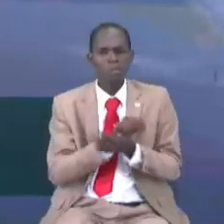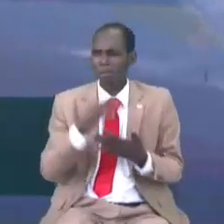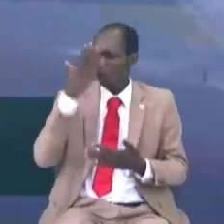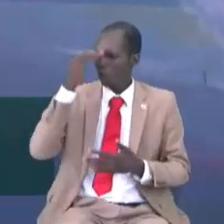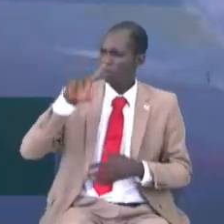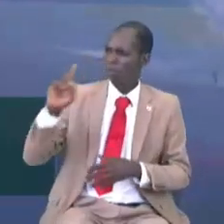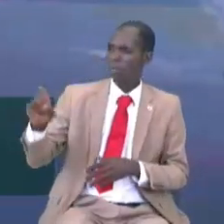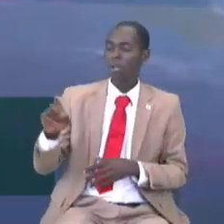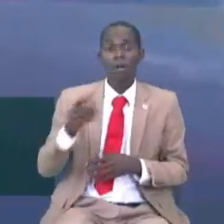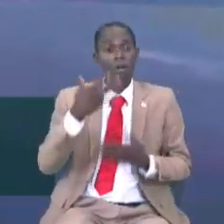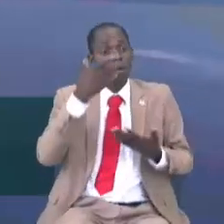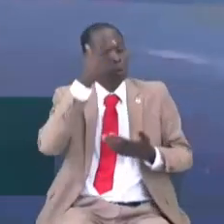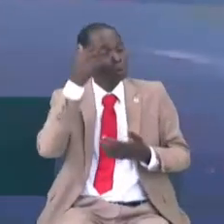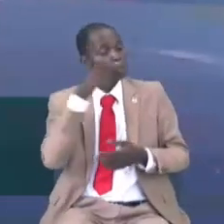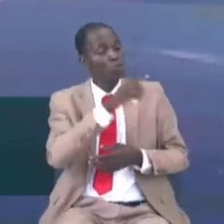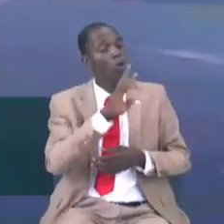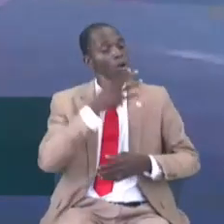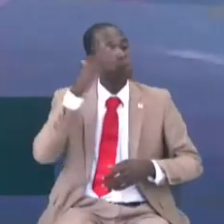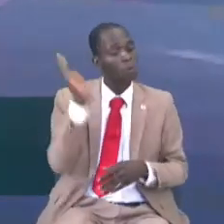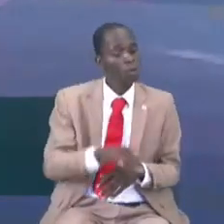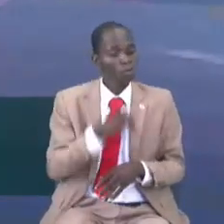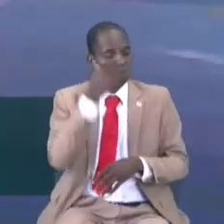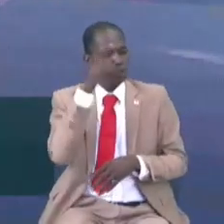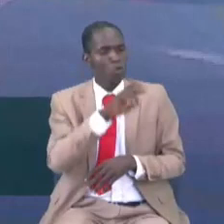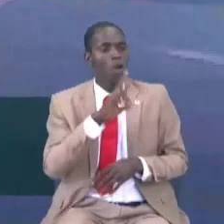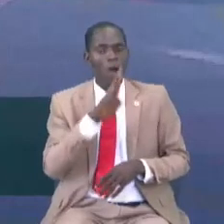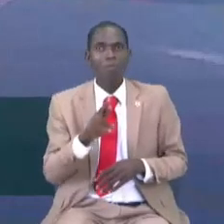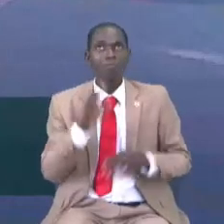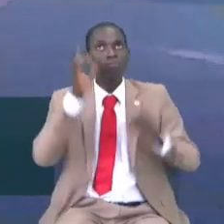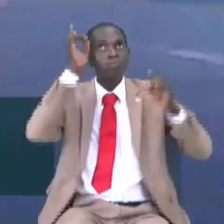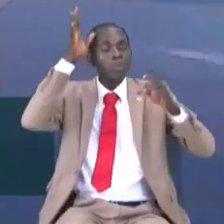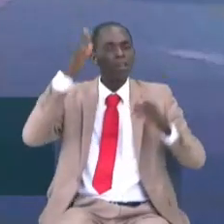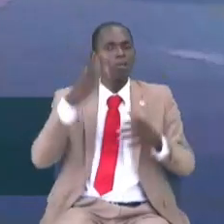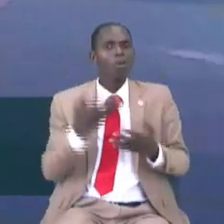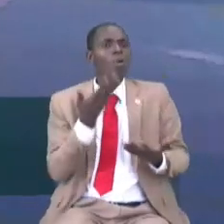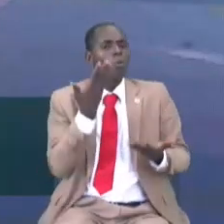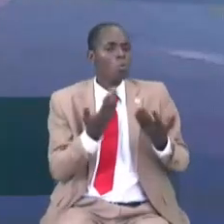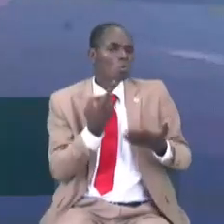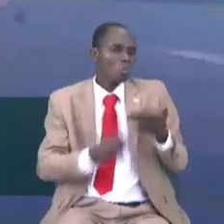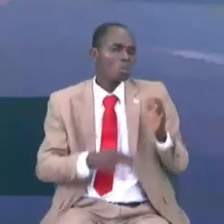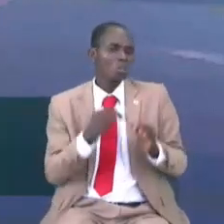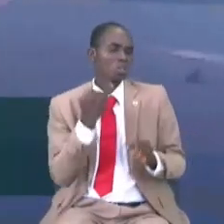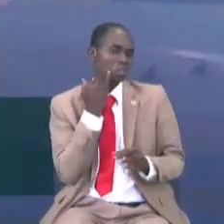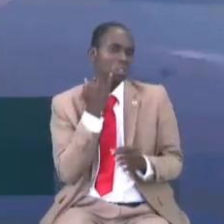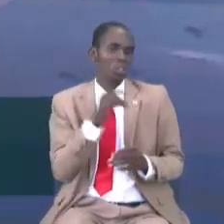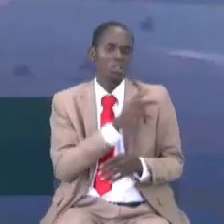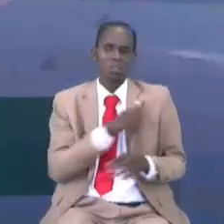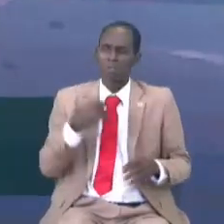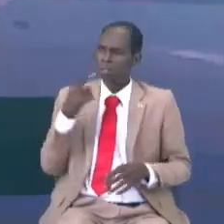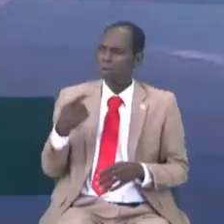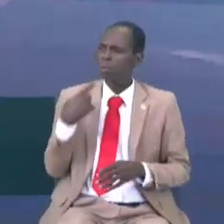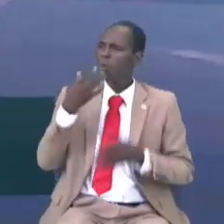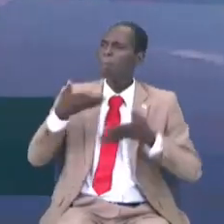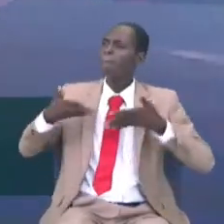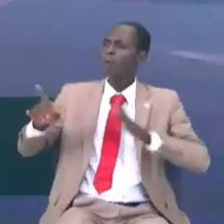violent. What if the king of Nineveh will say, who gave you that information? We're peace-loving people, we're